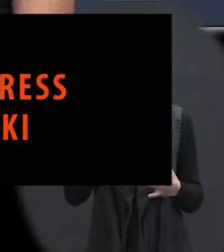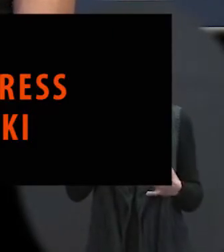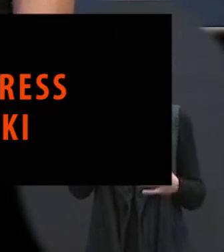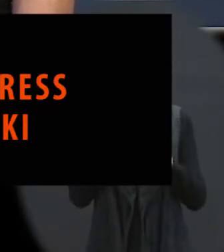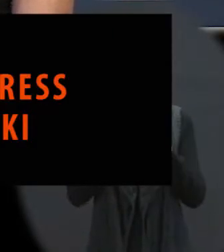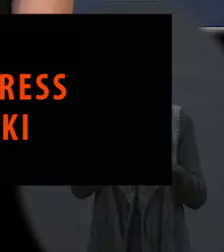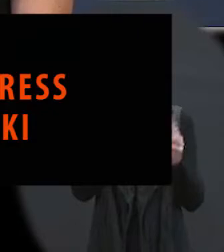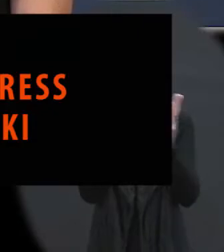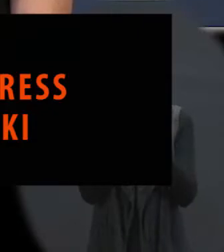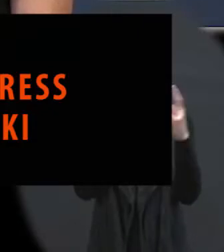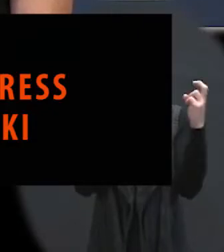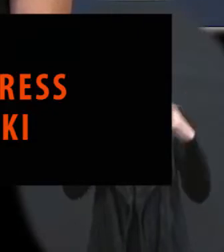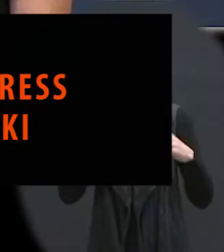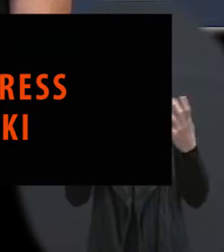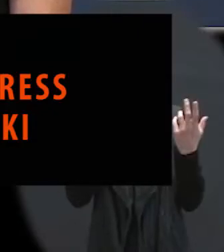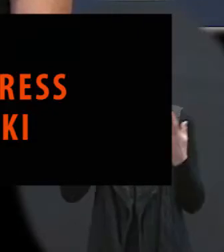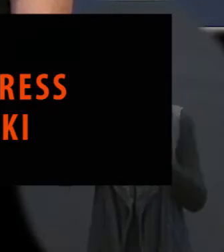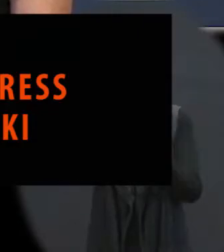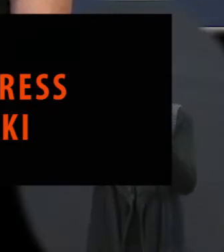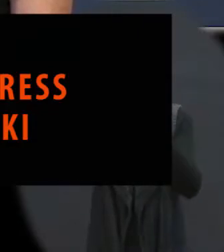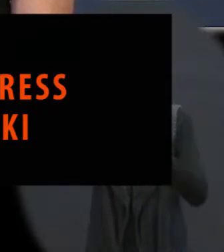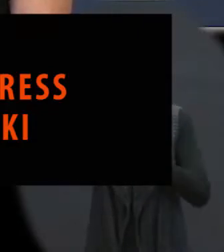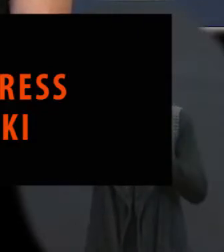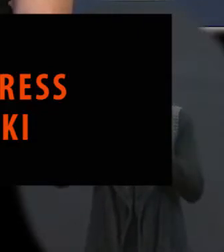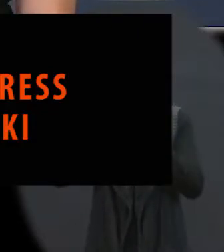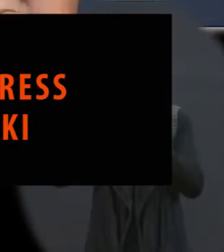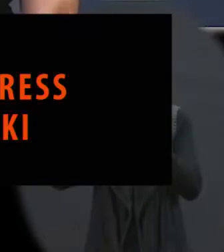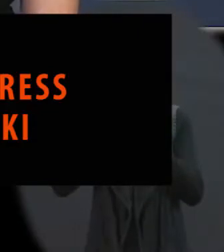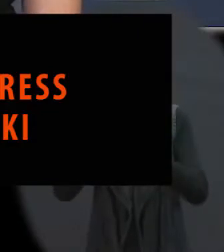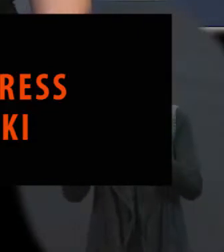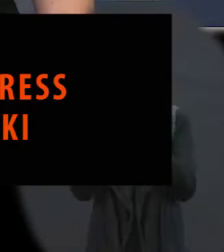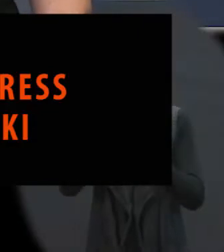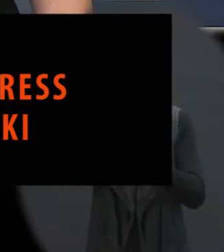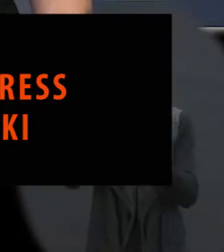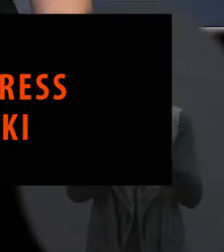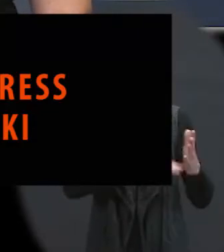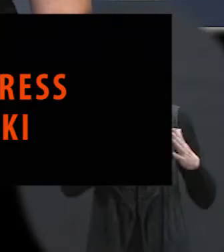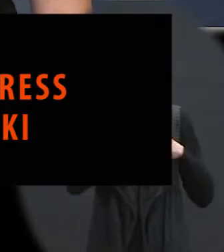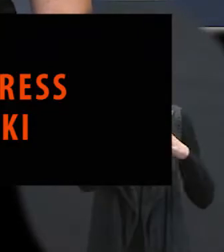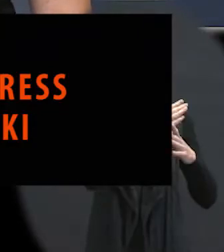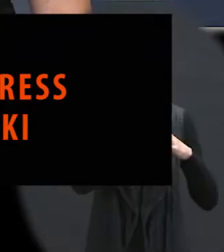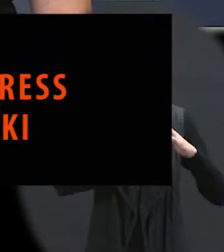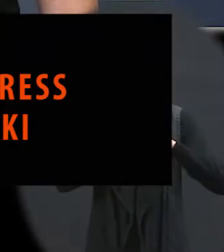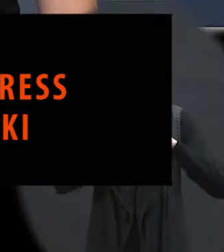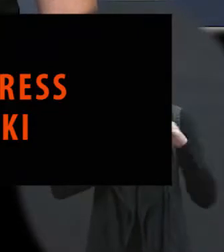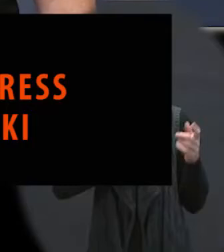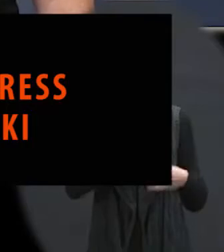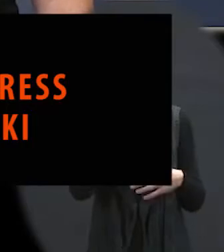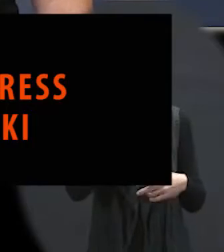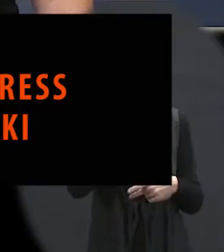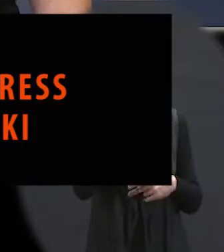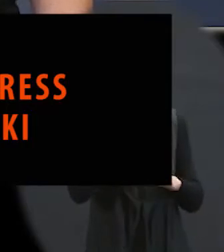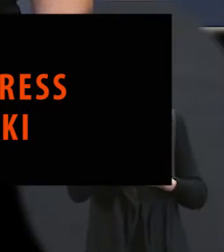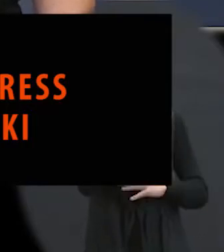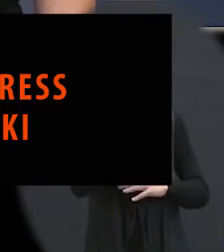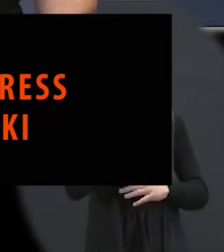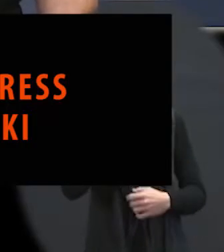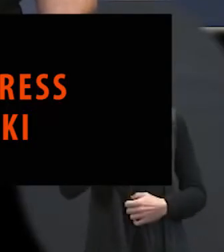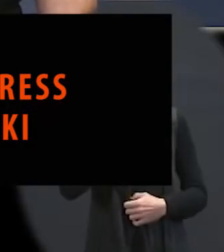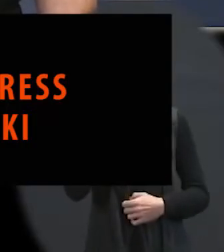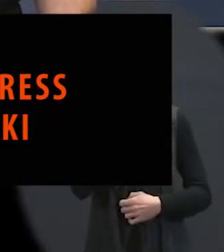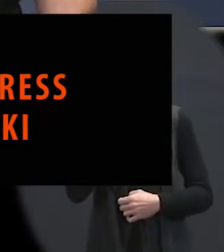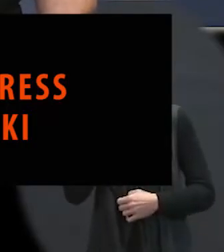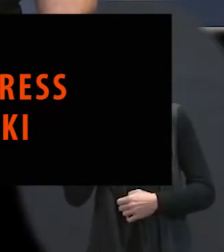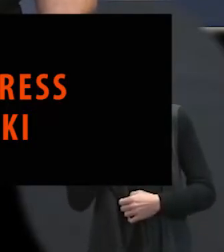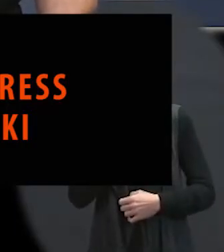highlight the strong and deep partnership between the United States and Canada as neighbors, friends, and NATO allies. Both leaders will review joint